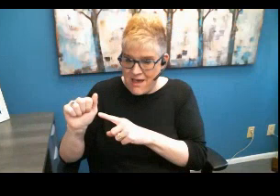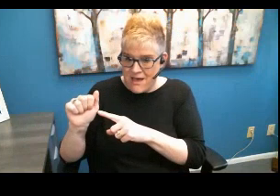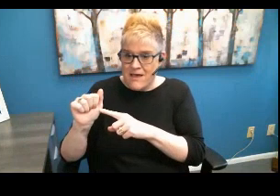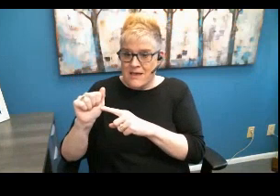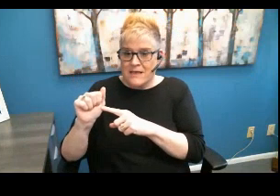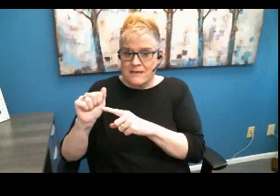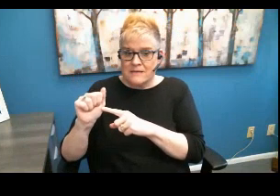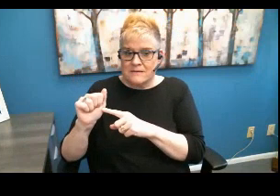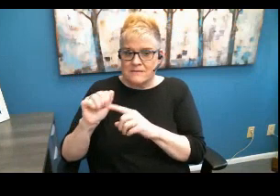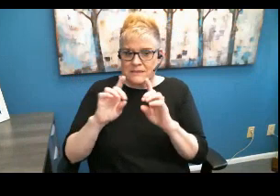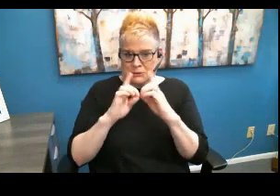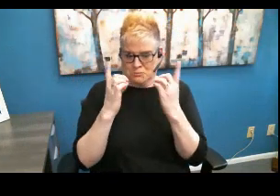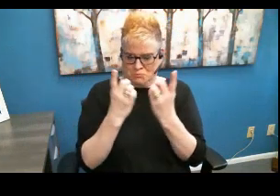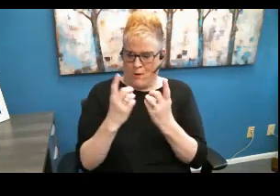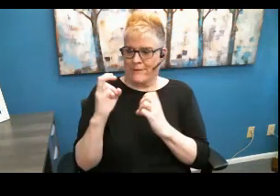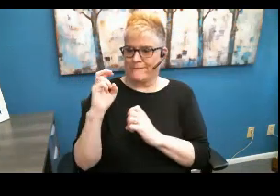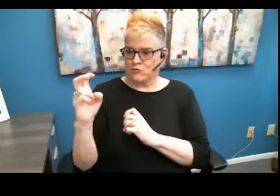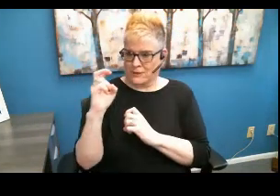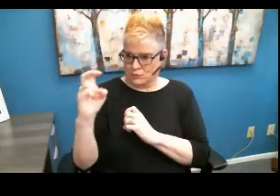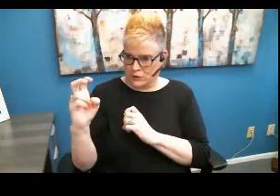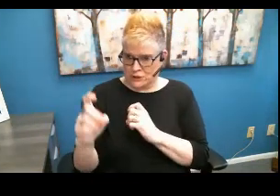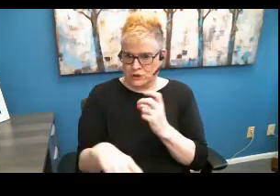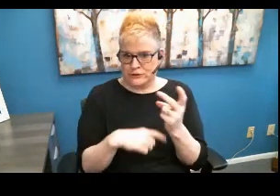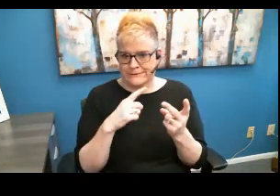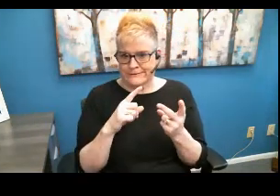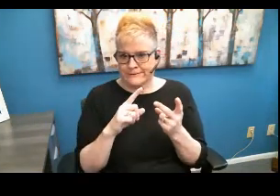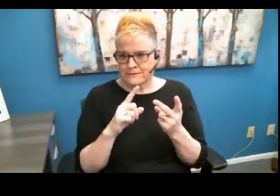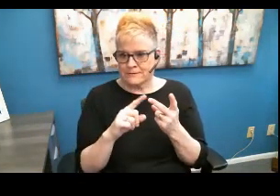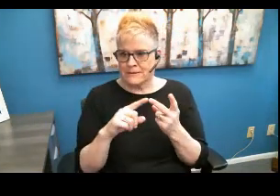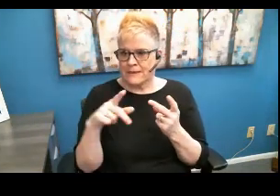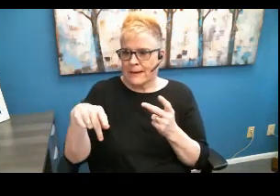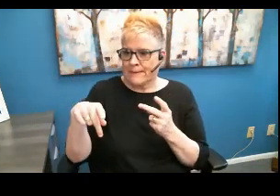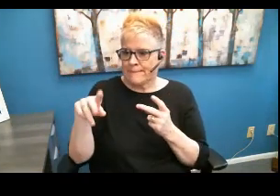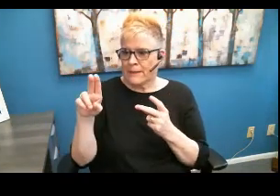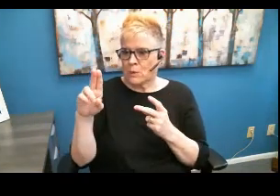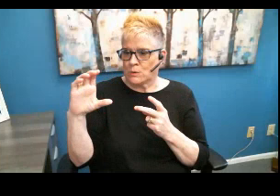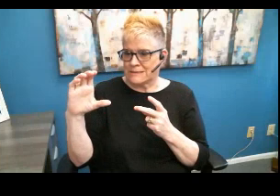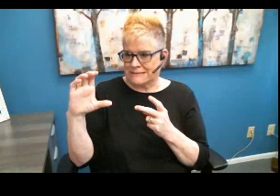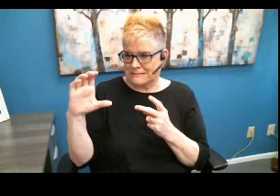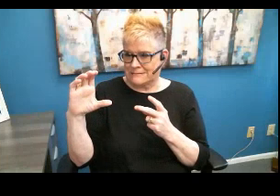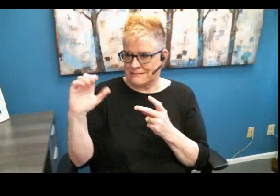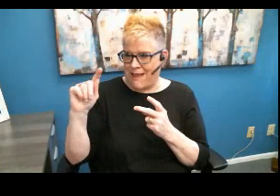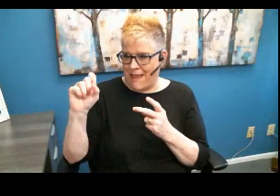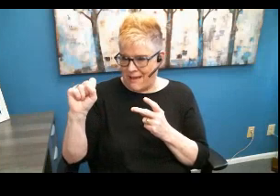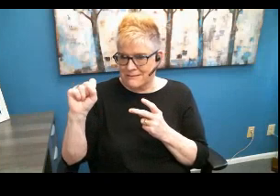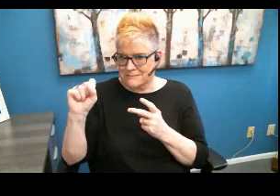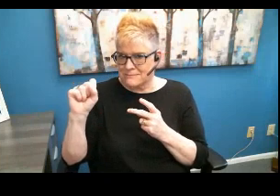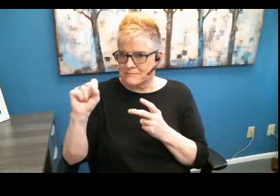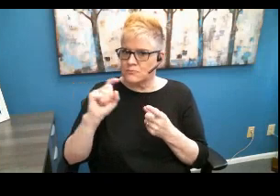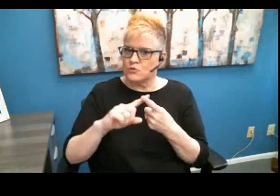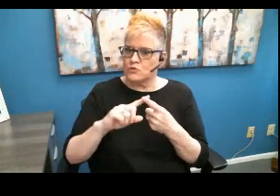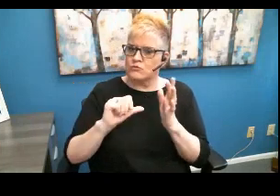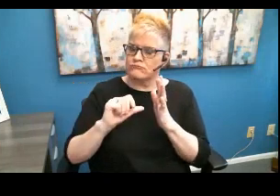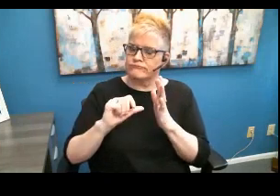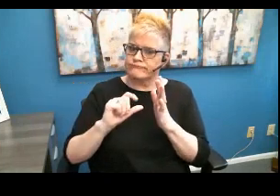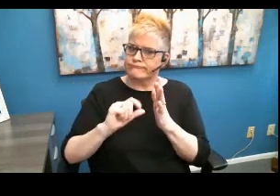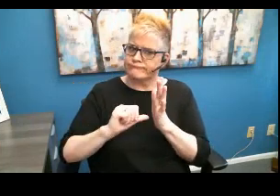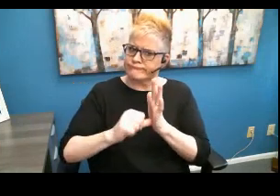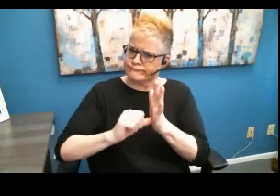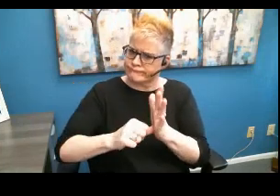the Department of Transportation, and PHMSA, the PUC acts on PHMSA behalf to enforce the regulations.